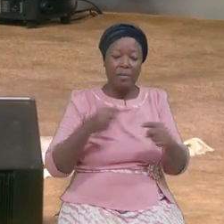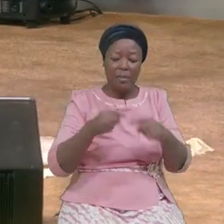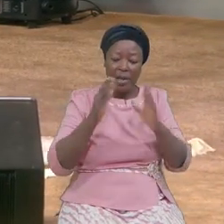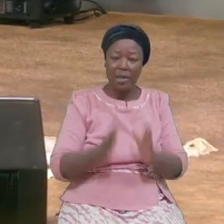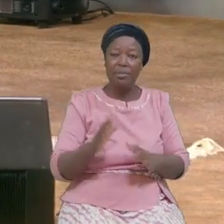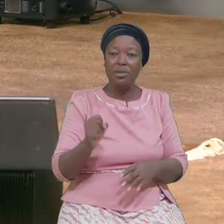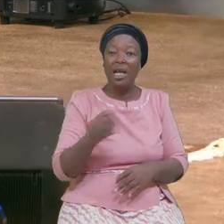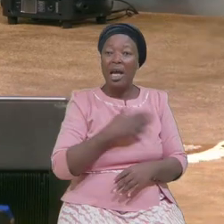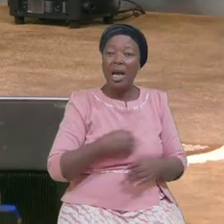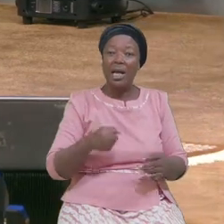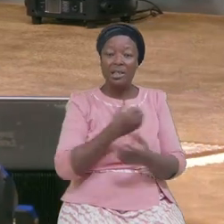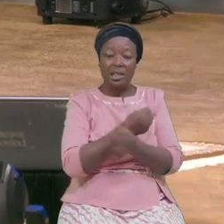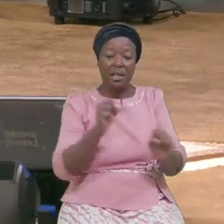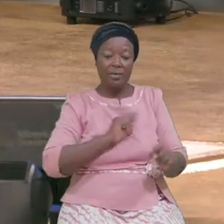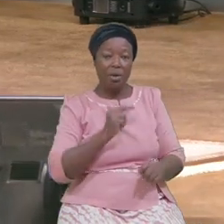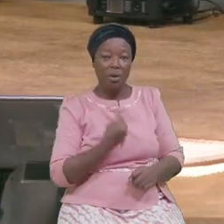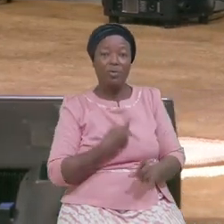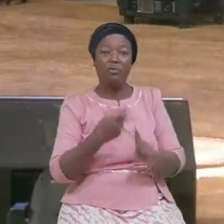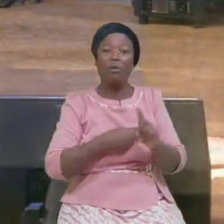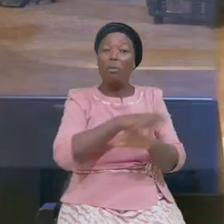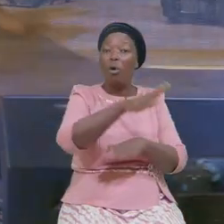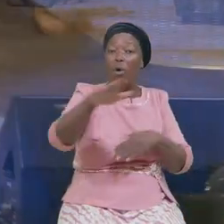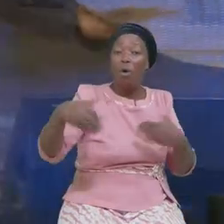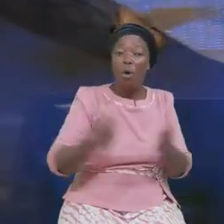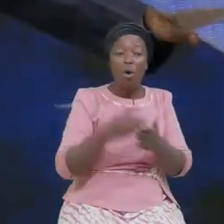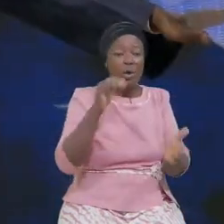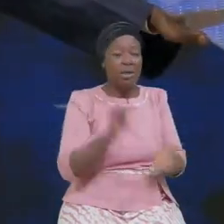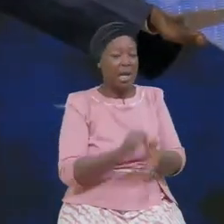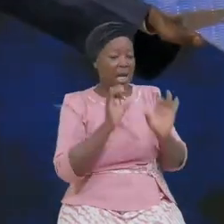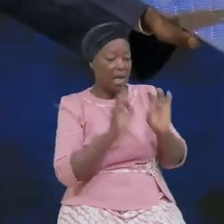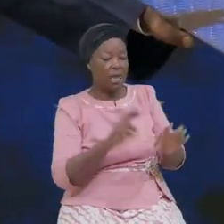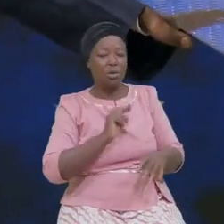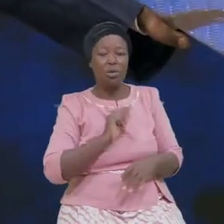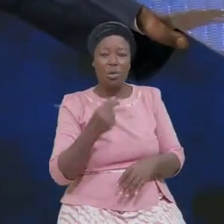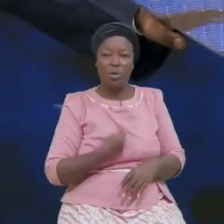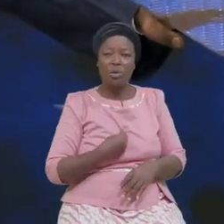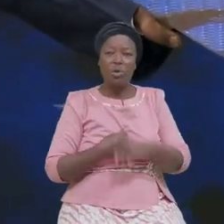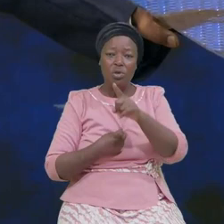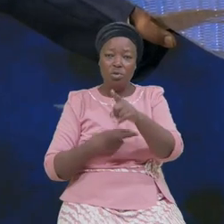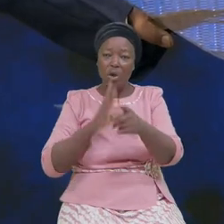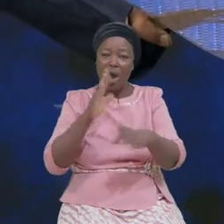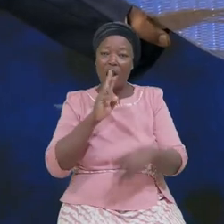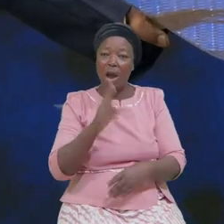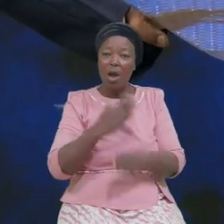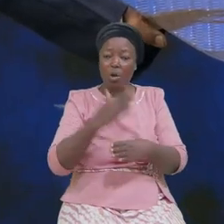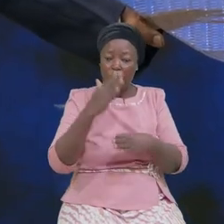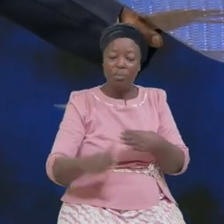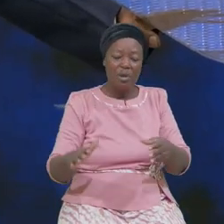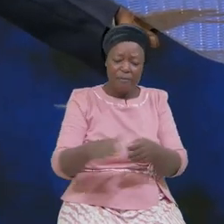enemies, and save us from all that hate us. You are totally,